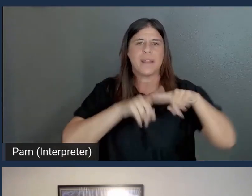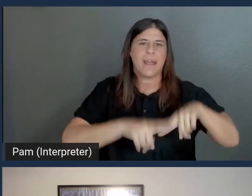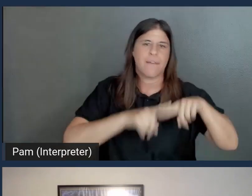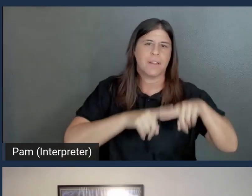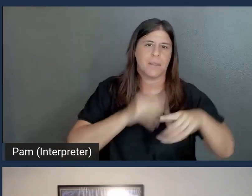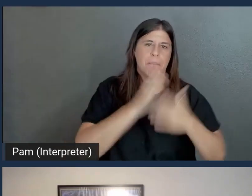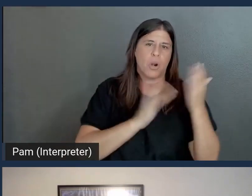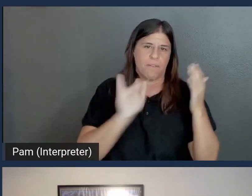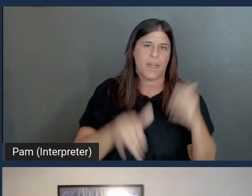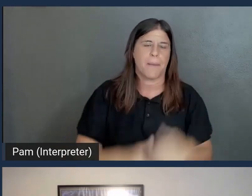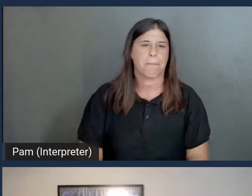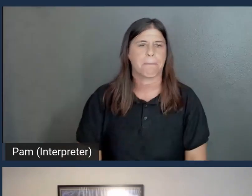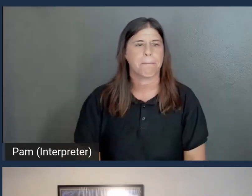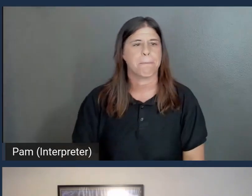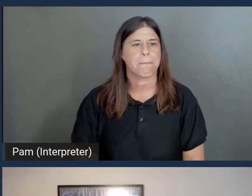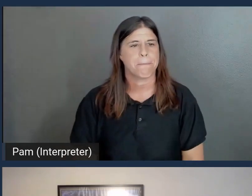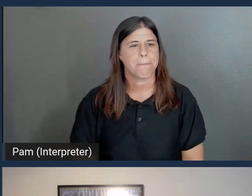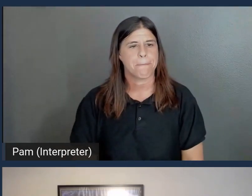workload.